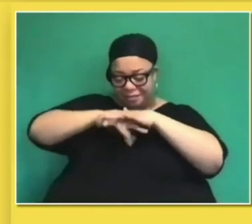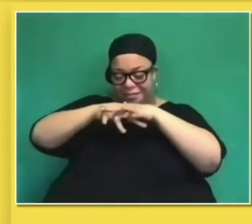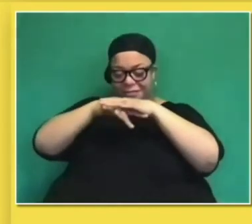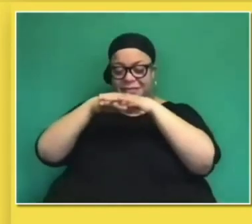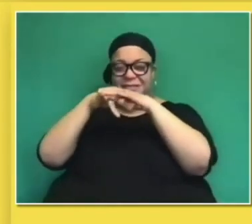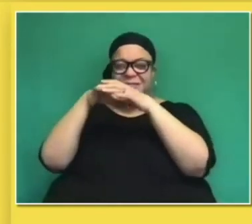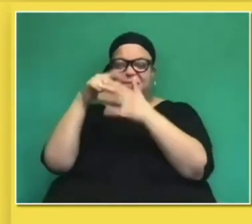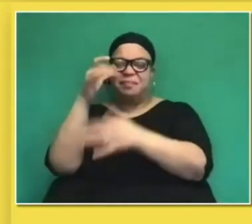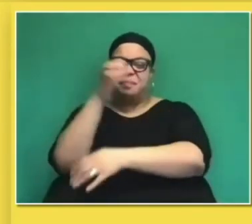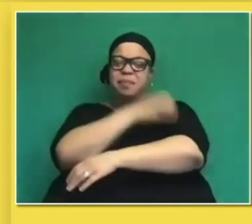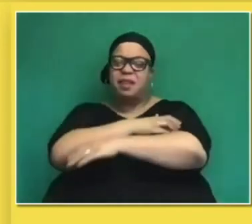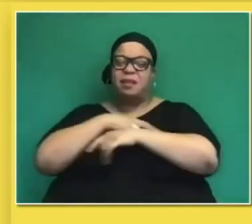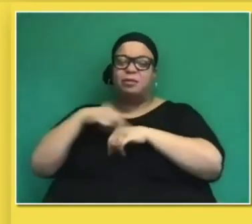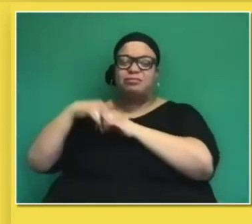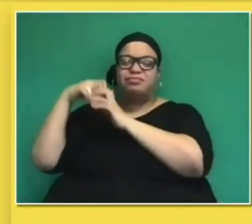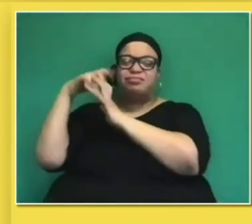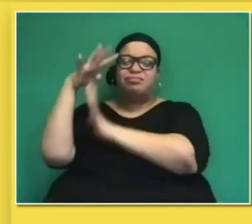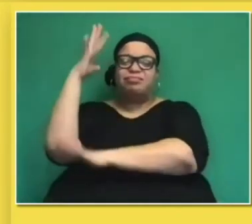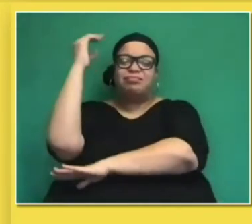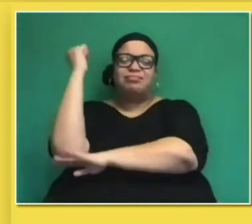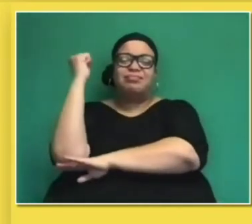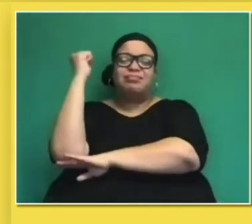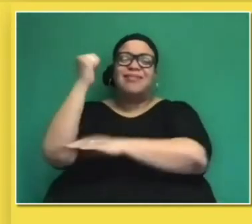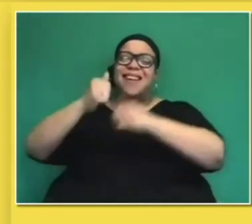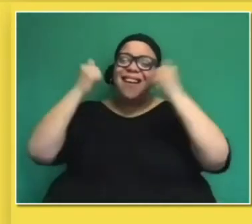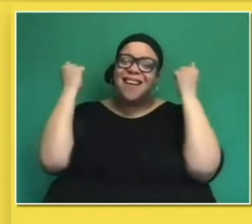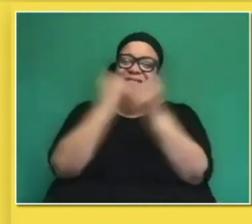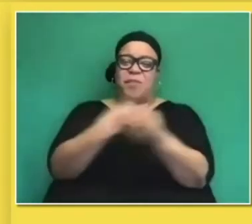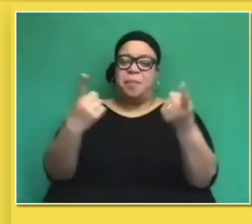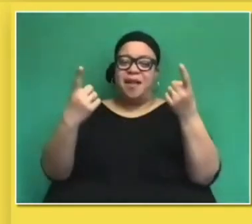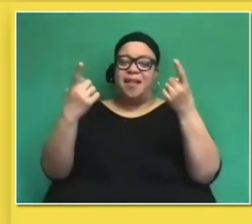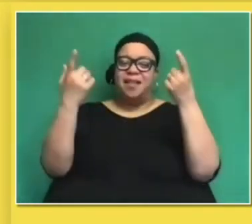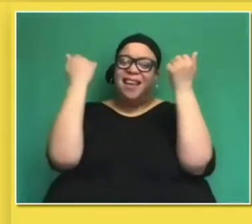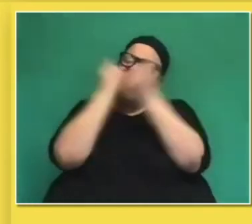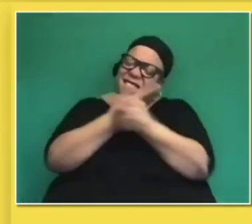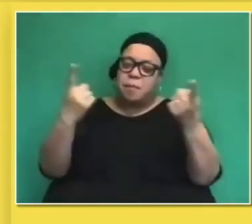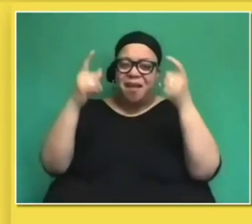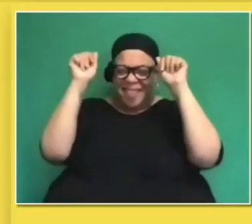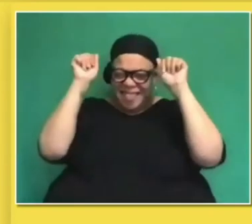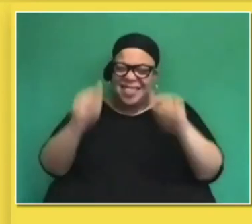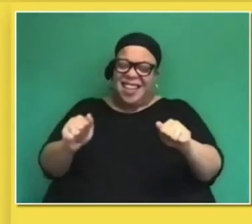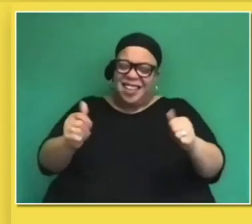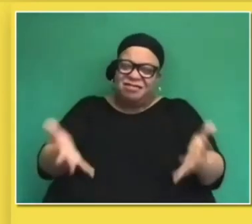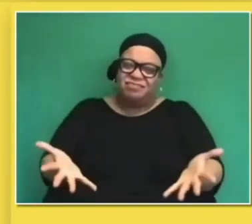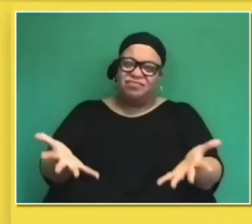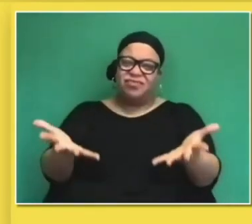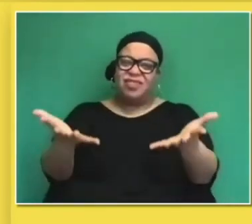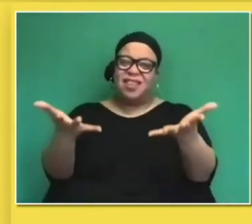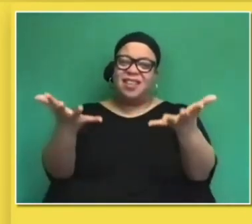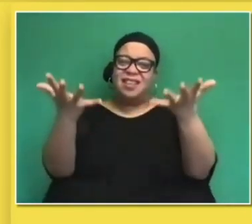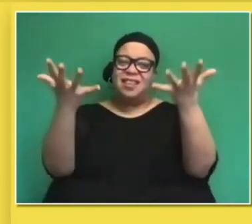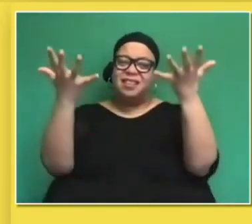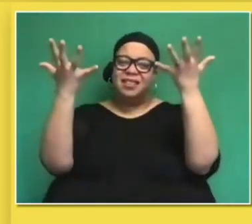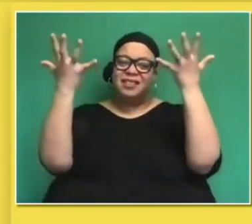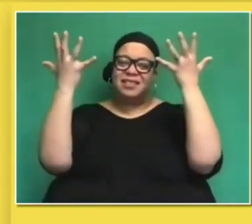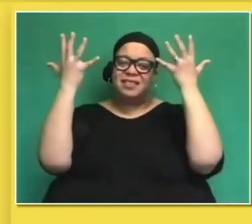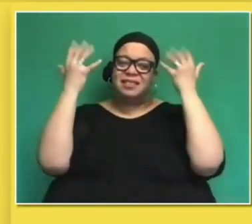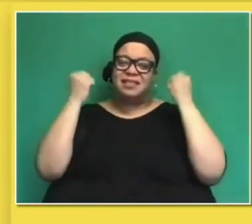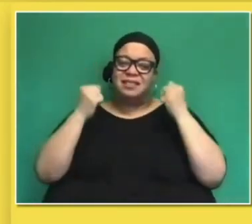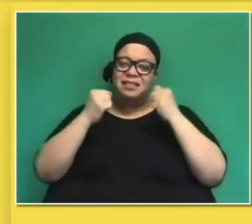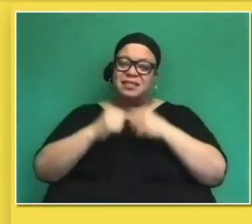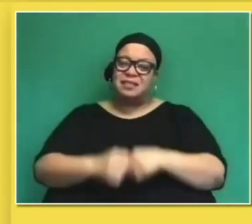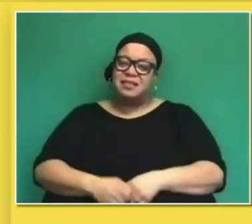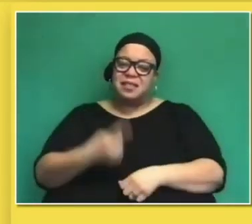rise. And so we will do so. We will rise in these caravans on Monday, November